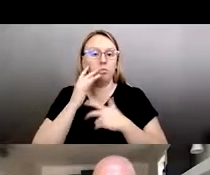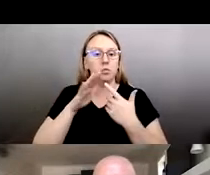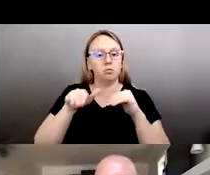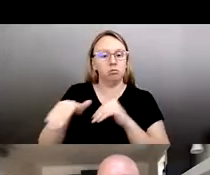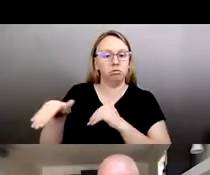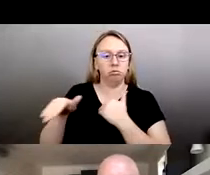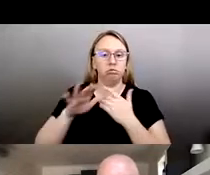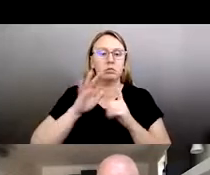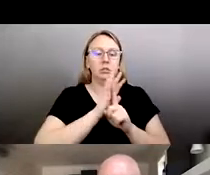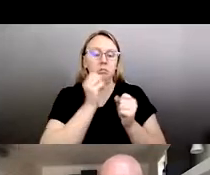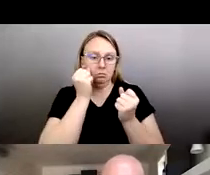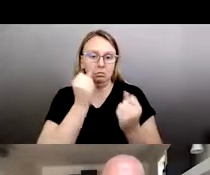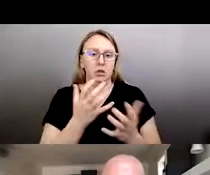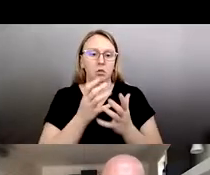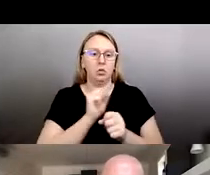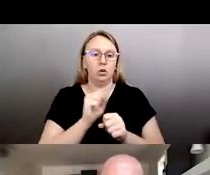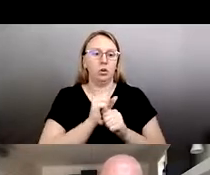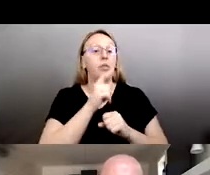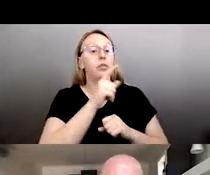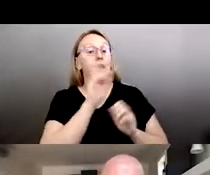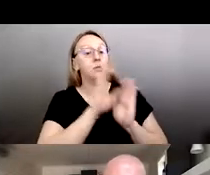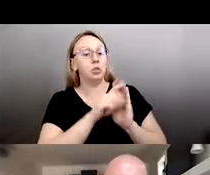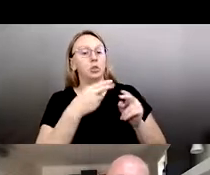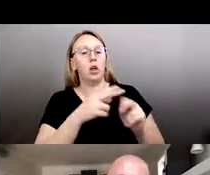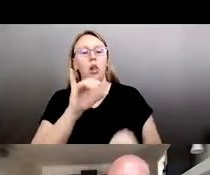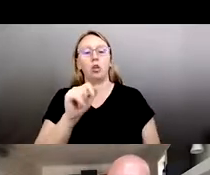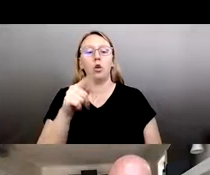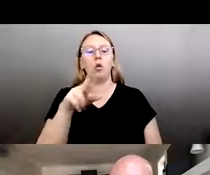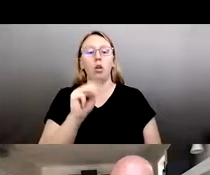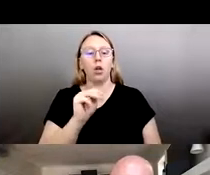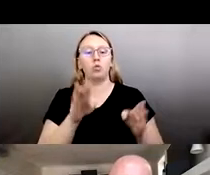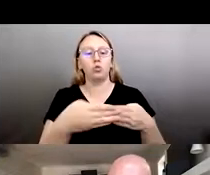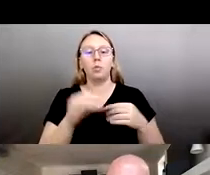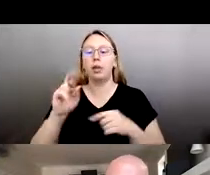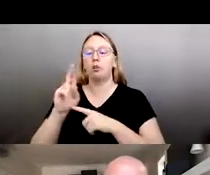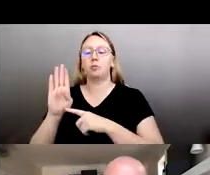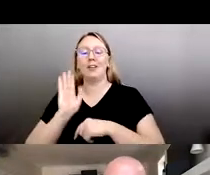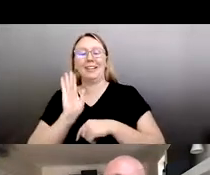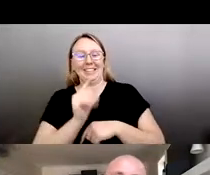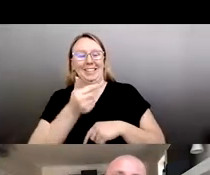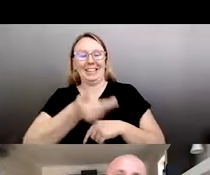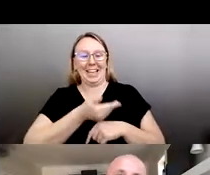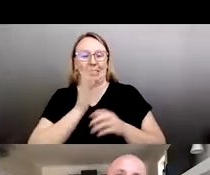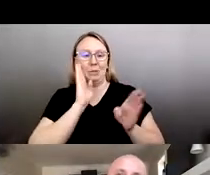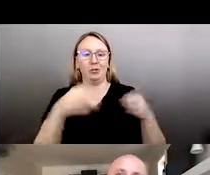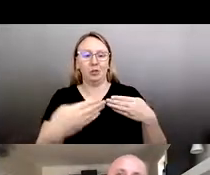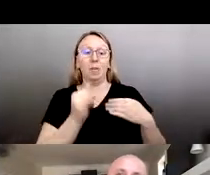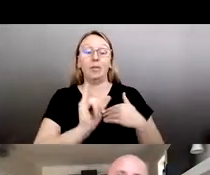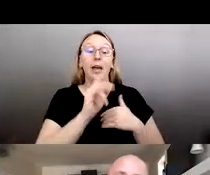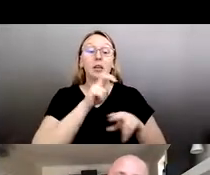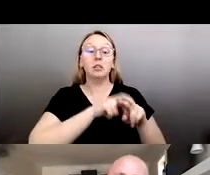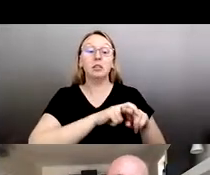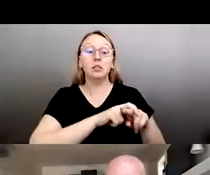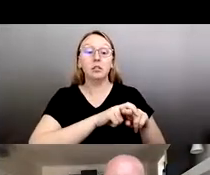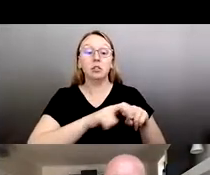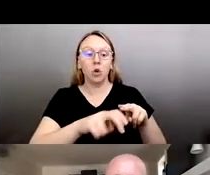see on the left here is what we call the Yocum Room. This is Roger's guest bedroom, that's a pullout sofa. But he completely surrounded this room in